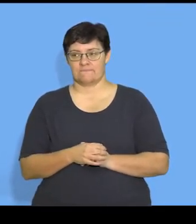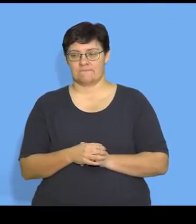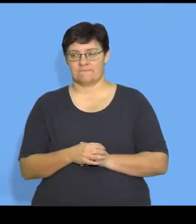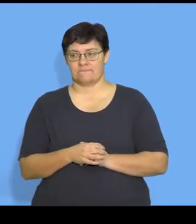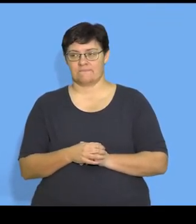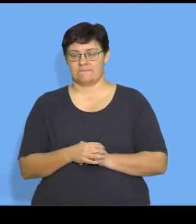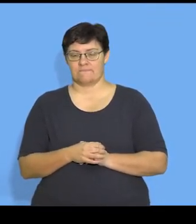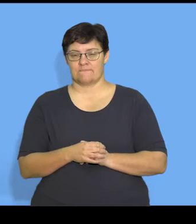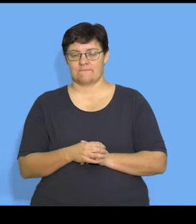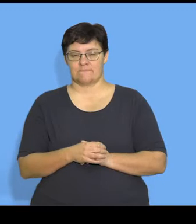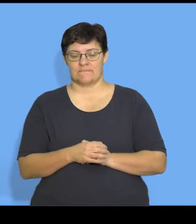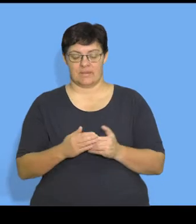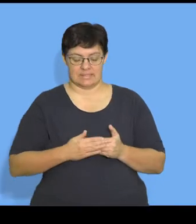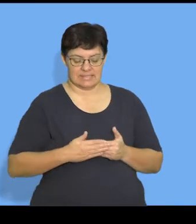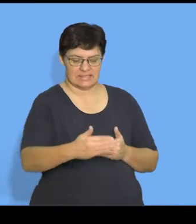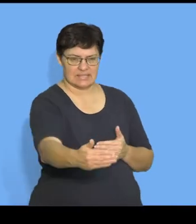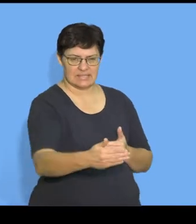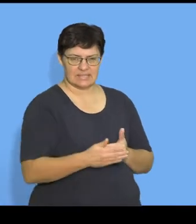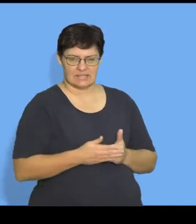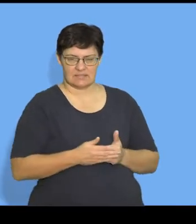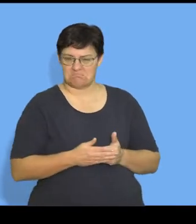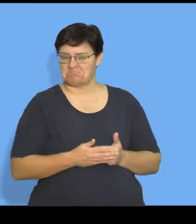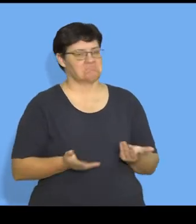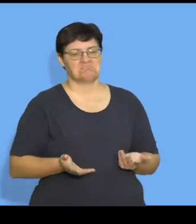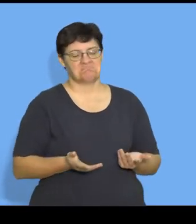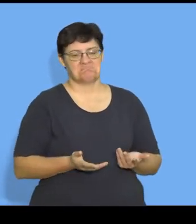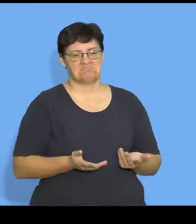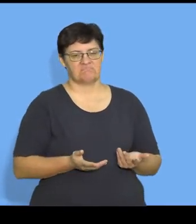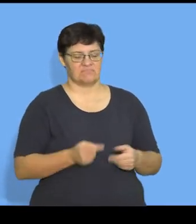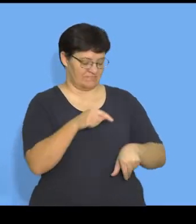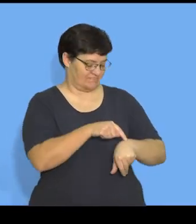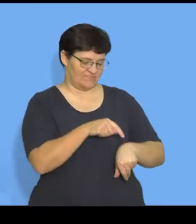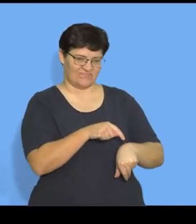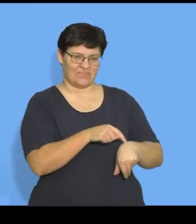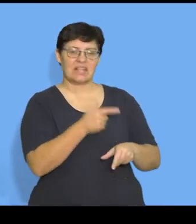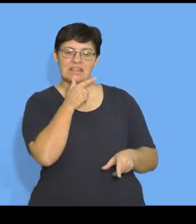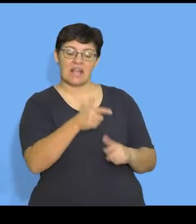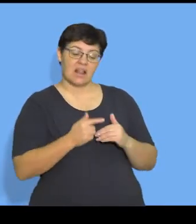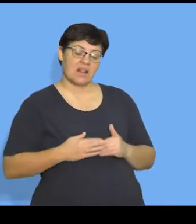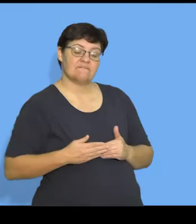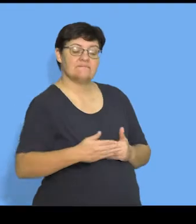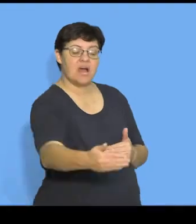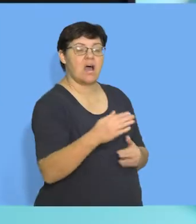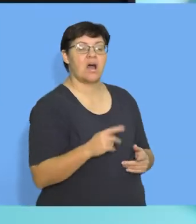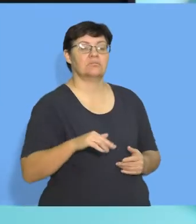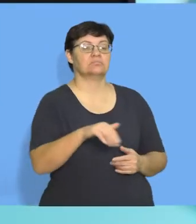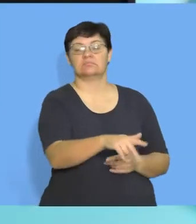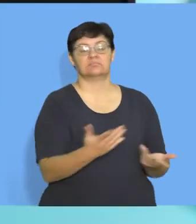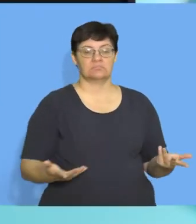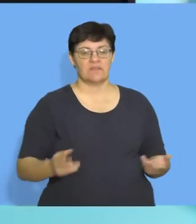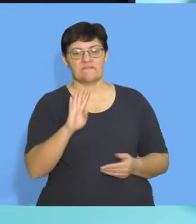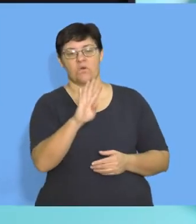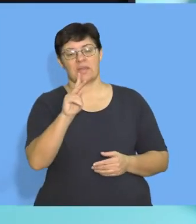Oops. Distance. Distance, like when my fitness tracker tells me that I did 4